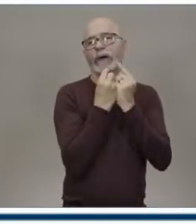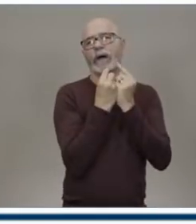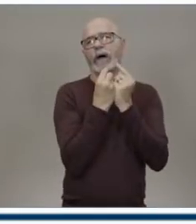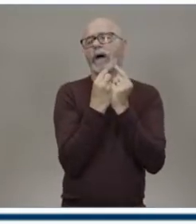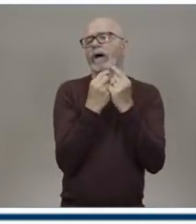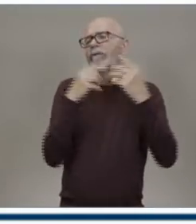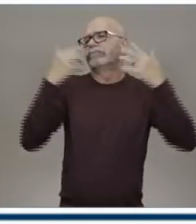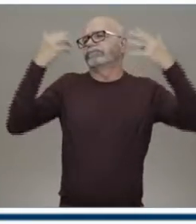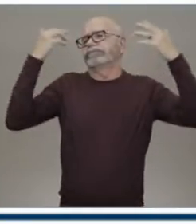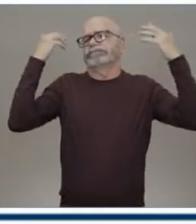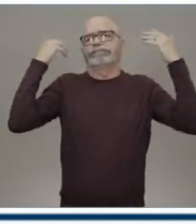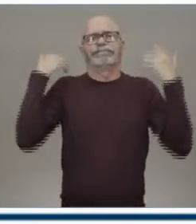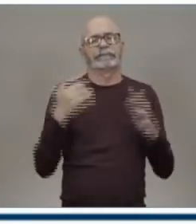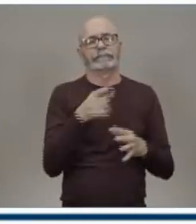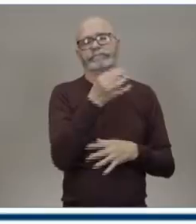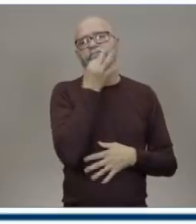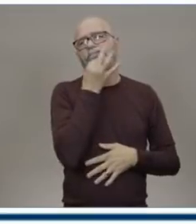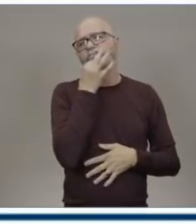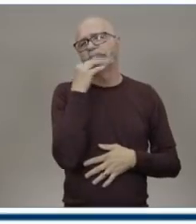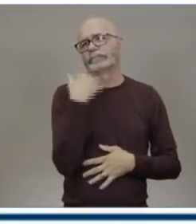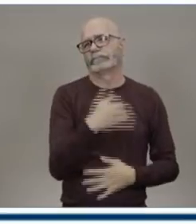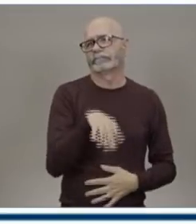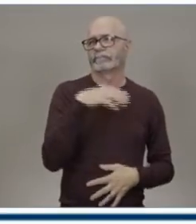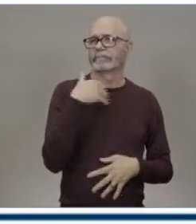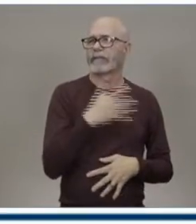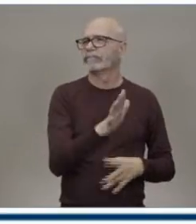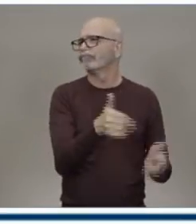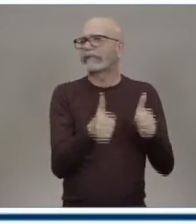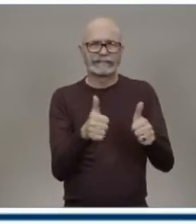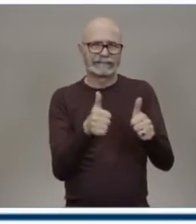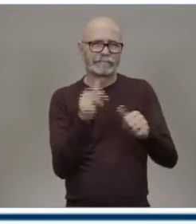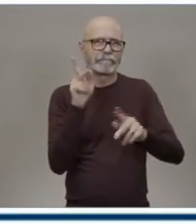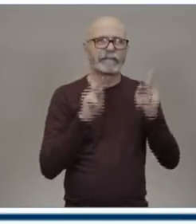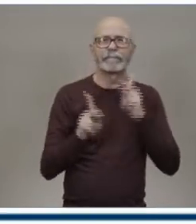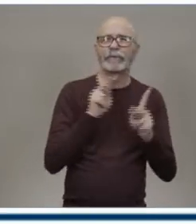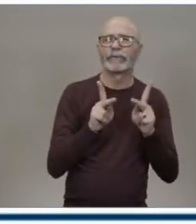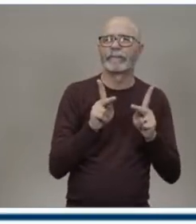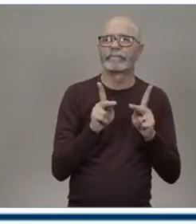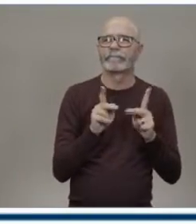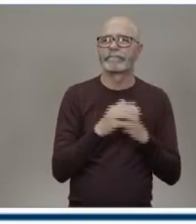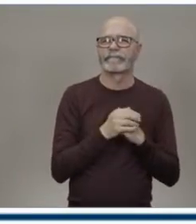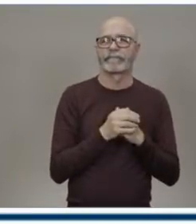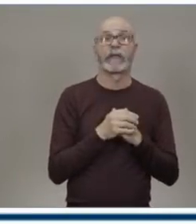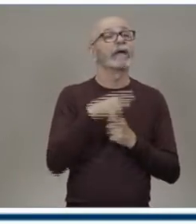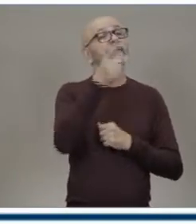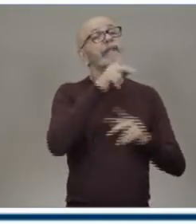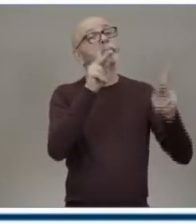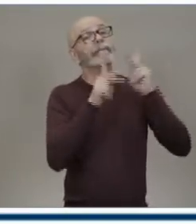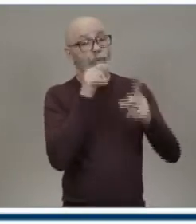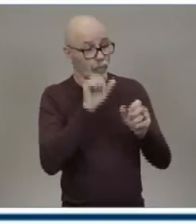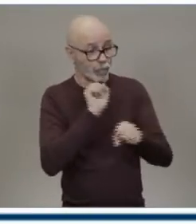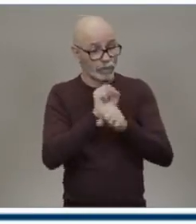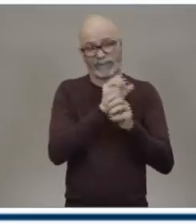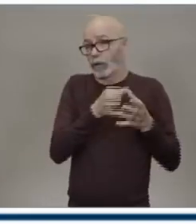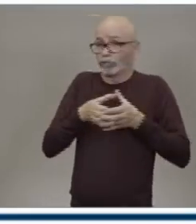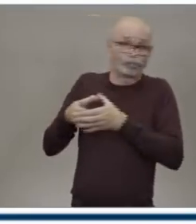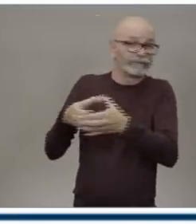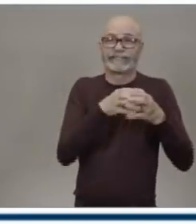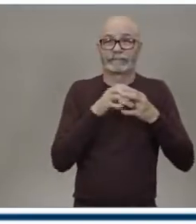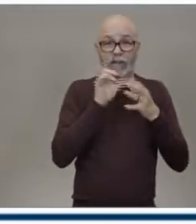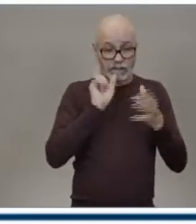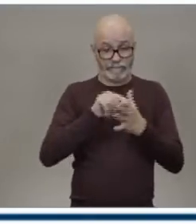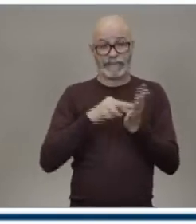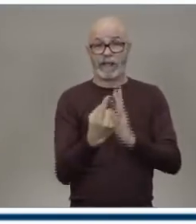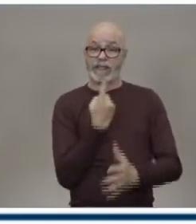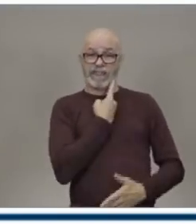work. So I think part of that is that we all, lifting the load together, if you will. I'm also continue to